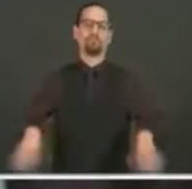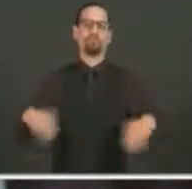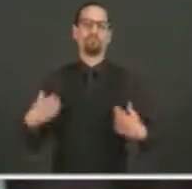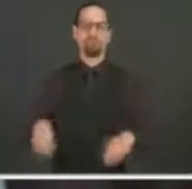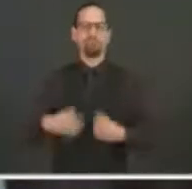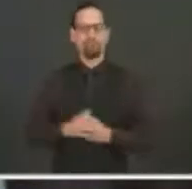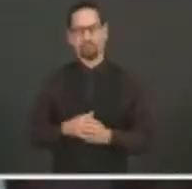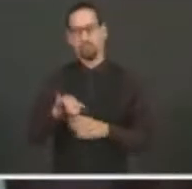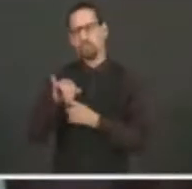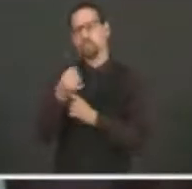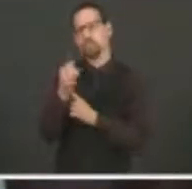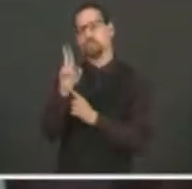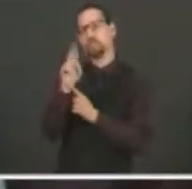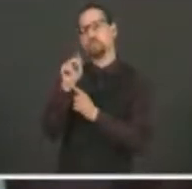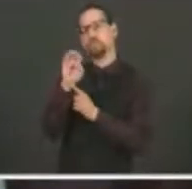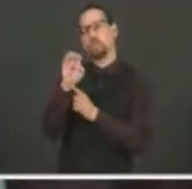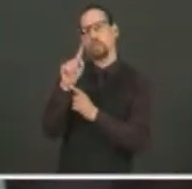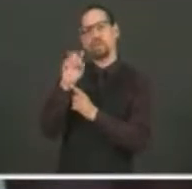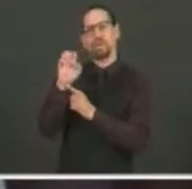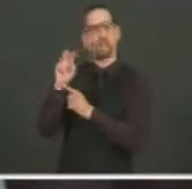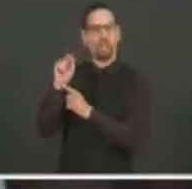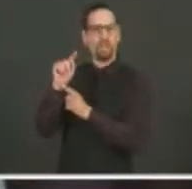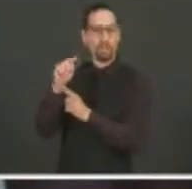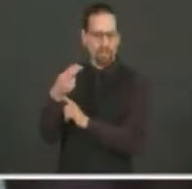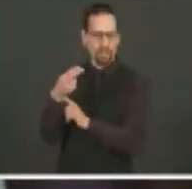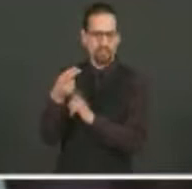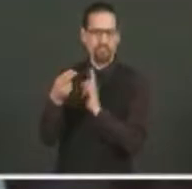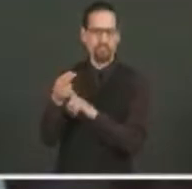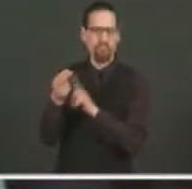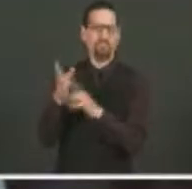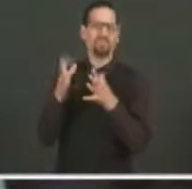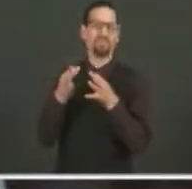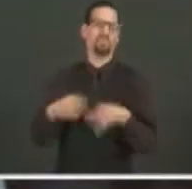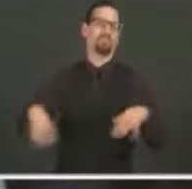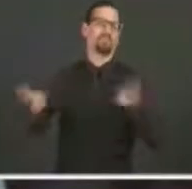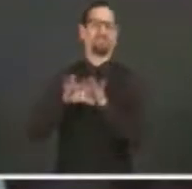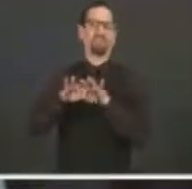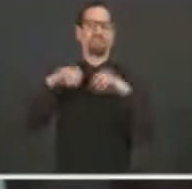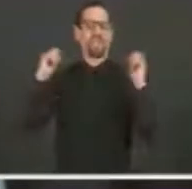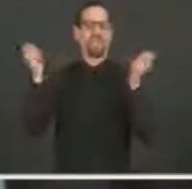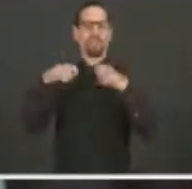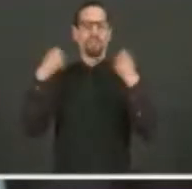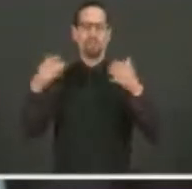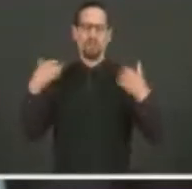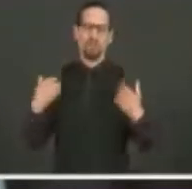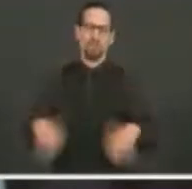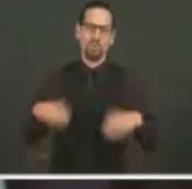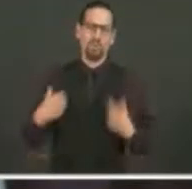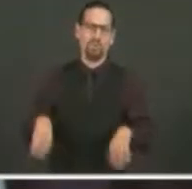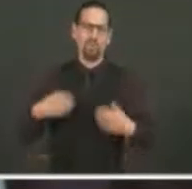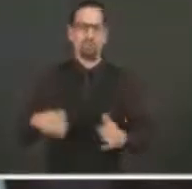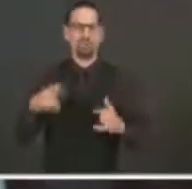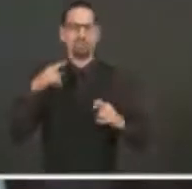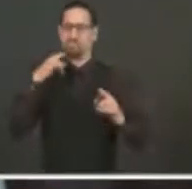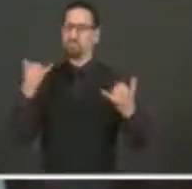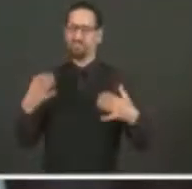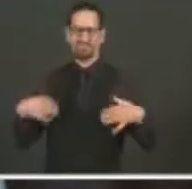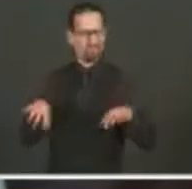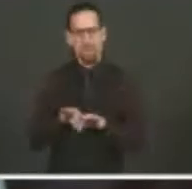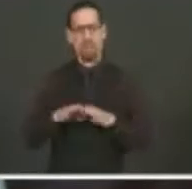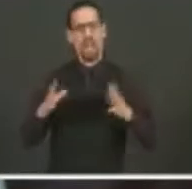is Juneteenth, excuse me. It is an important holiday, and it's a